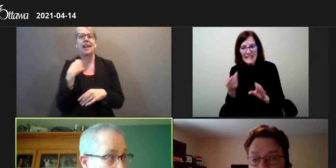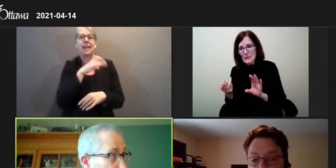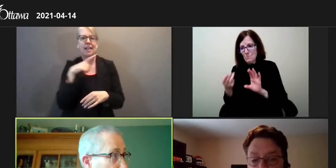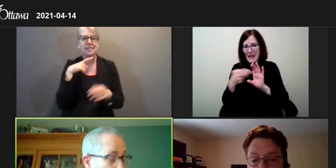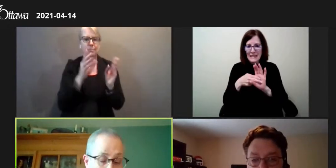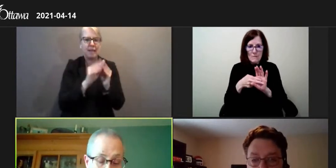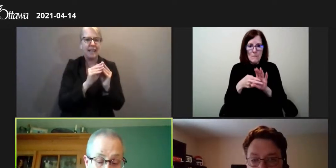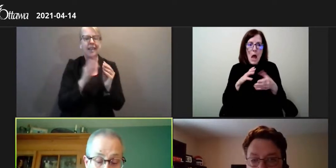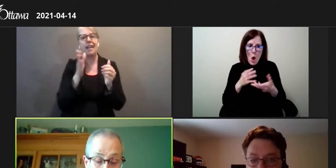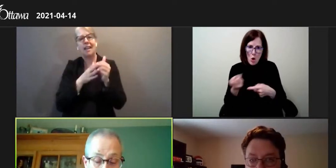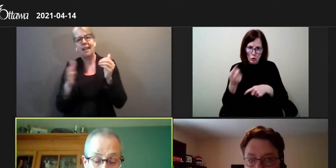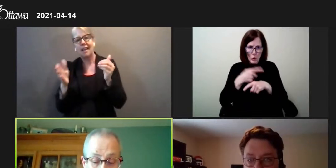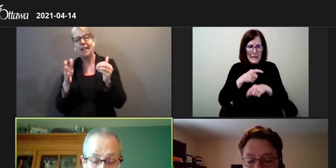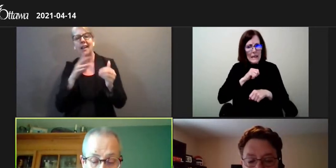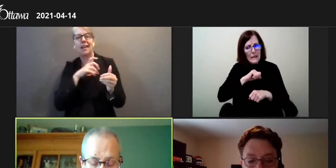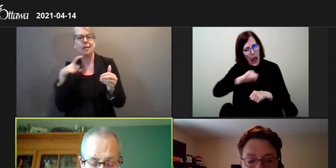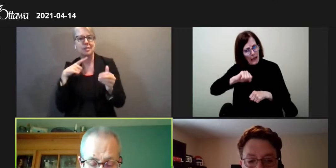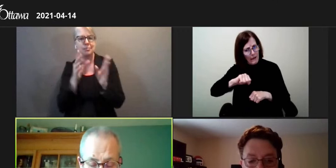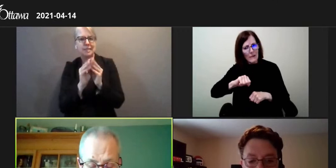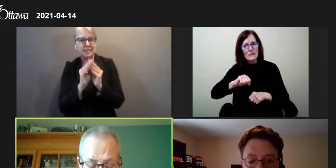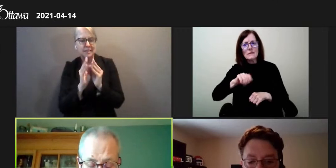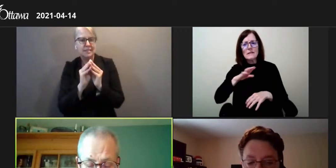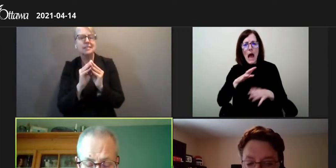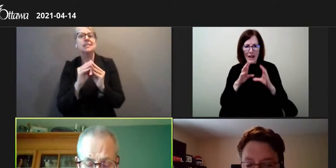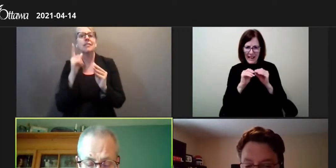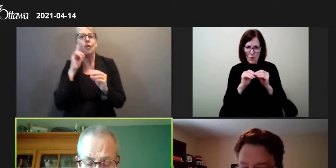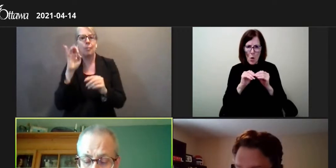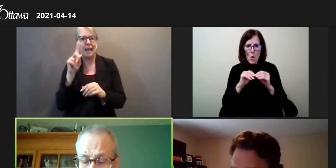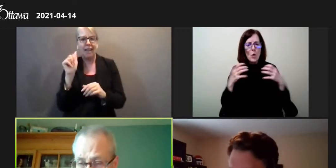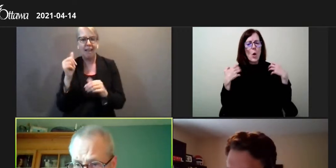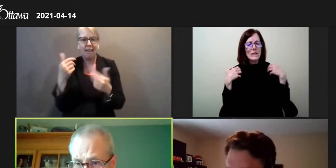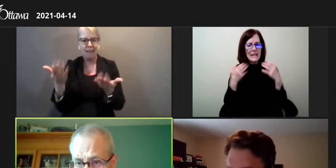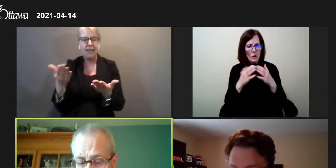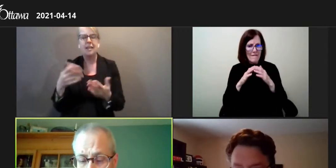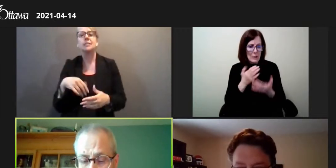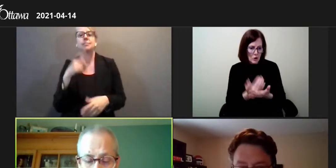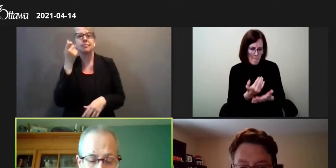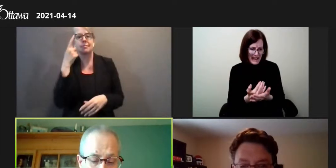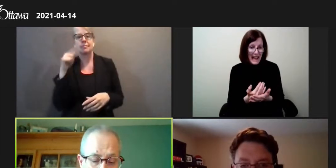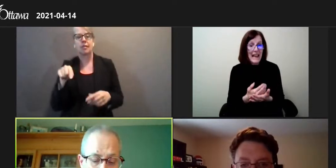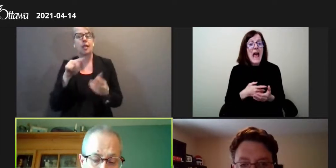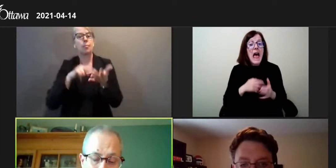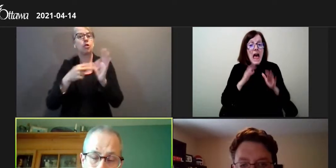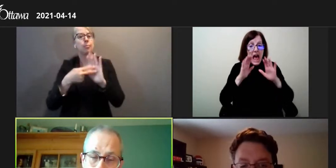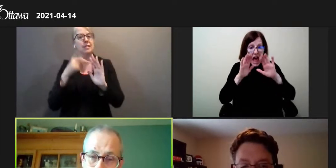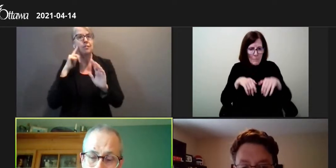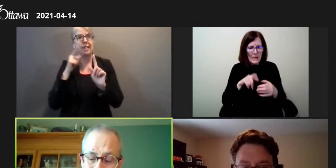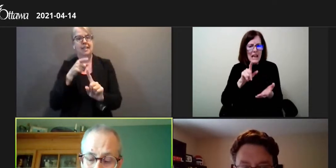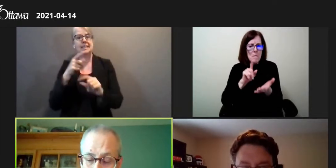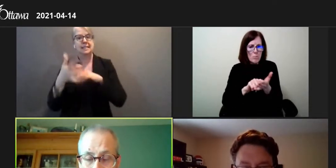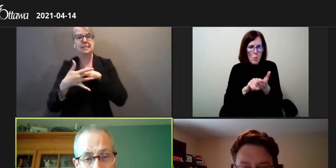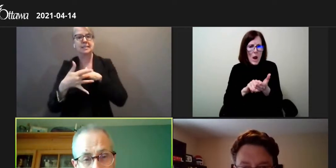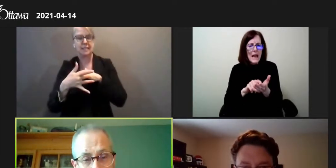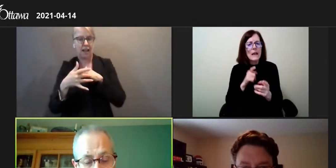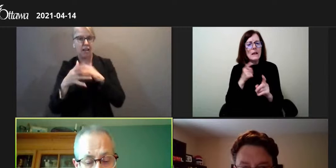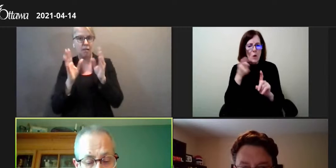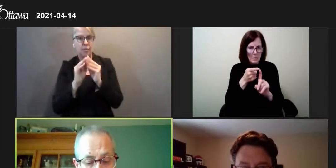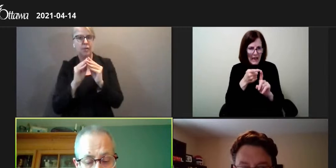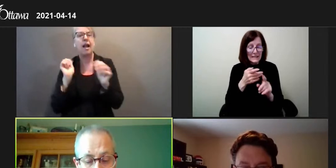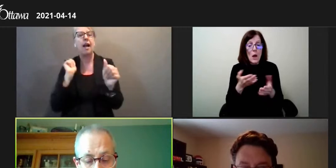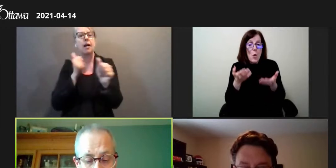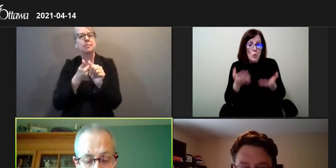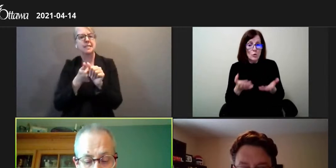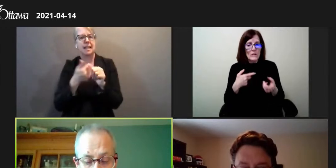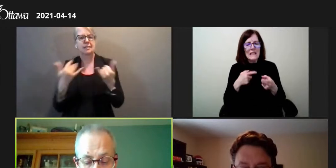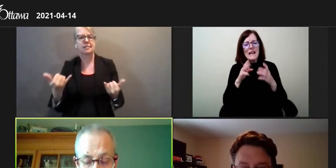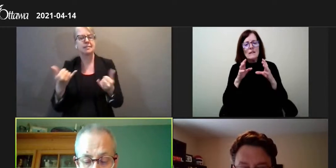post-council media availability. But the purpose of this technical briefing is to provide an update on the current